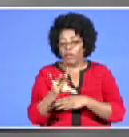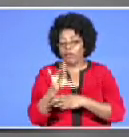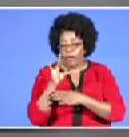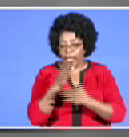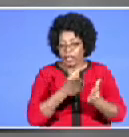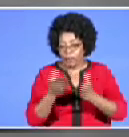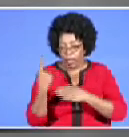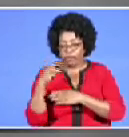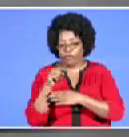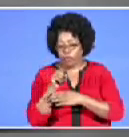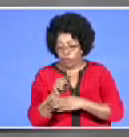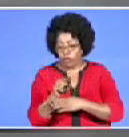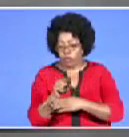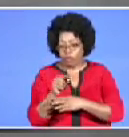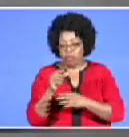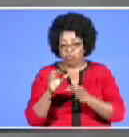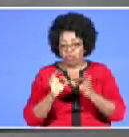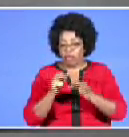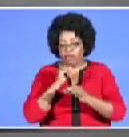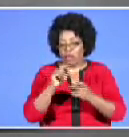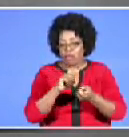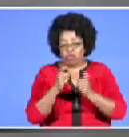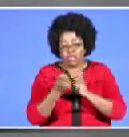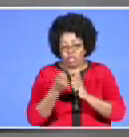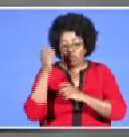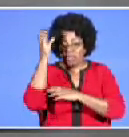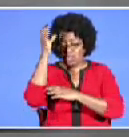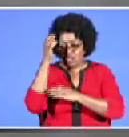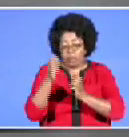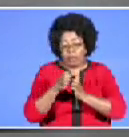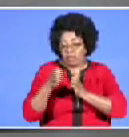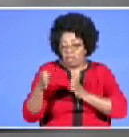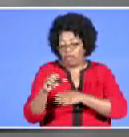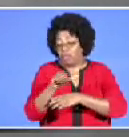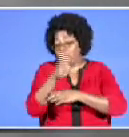hasn't changed, then, you know, we'll consider extending it for another 3 months if possible.